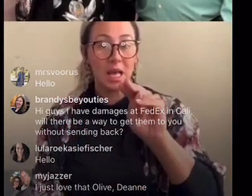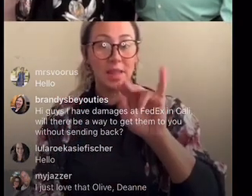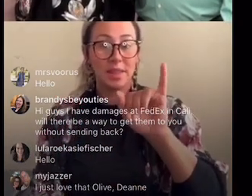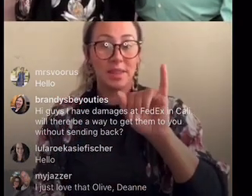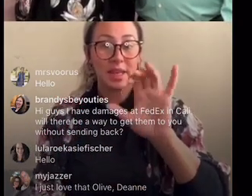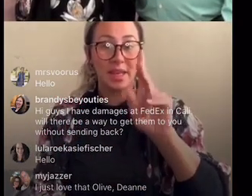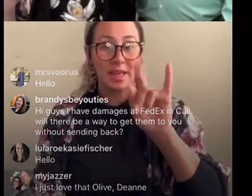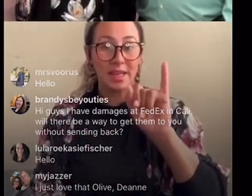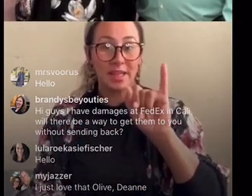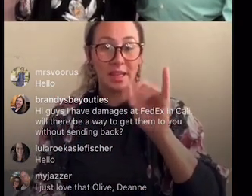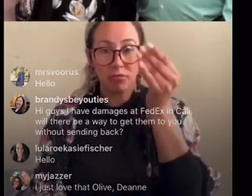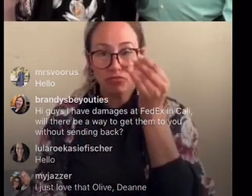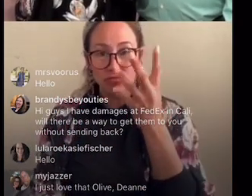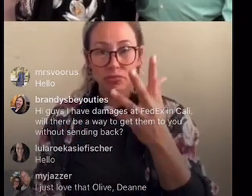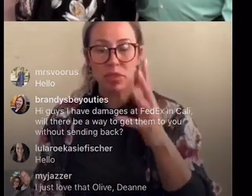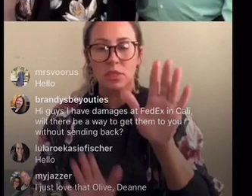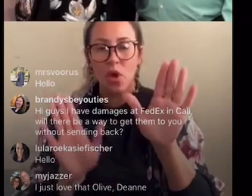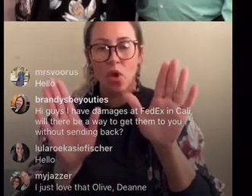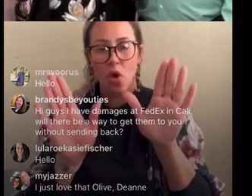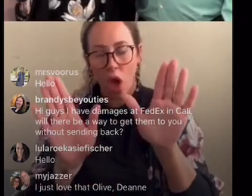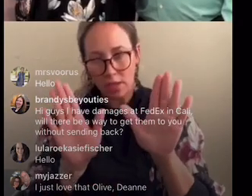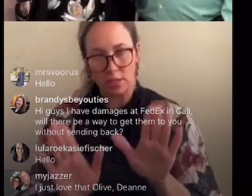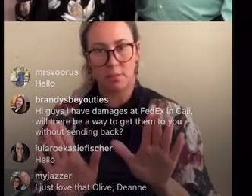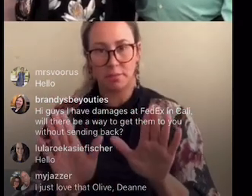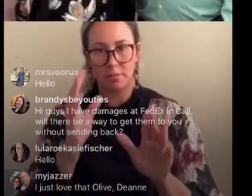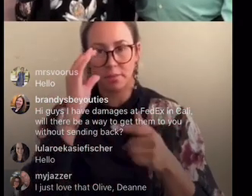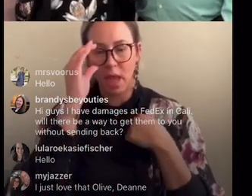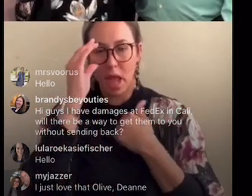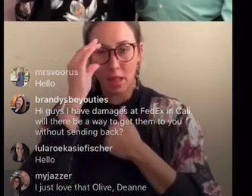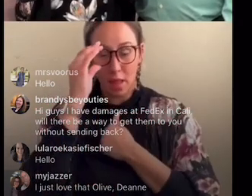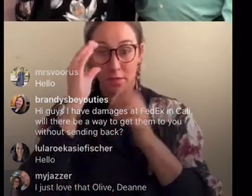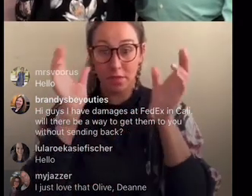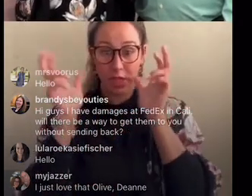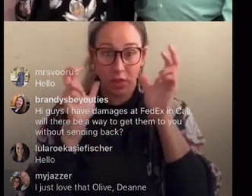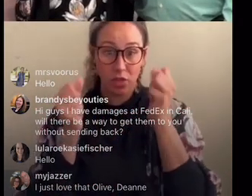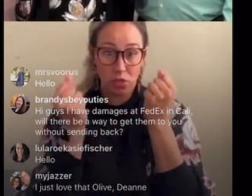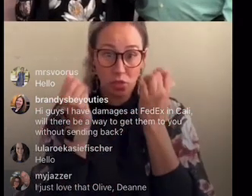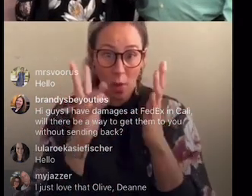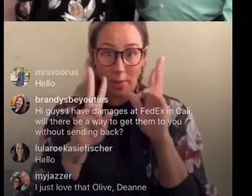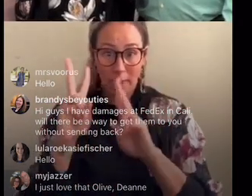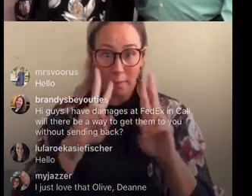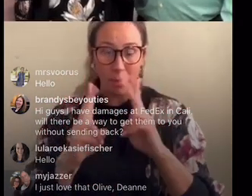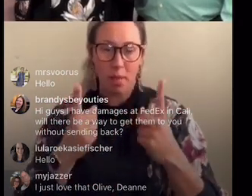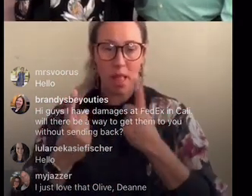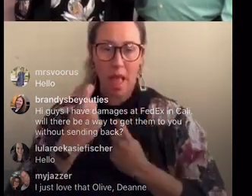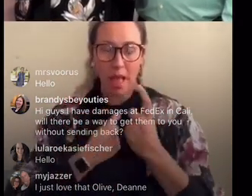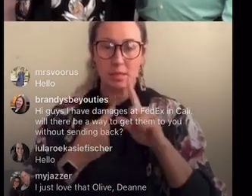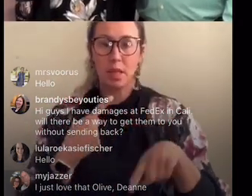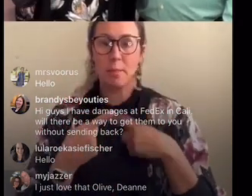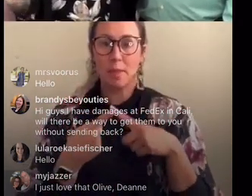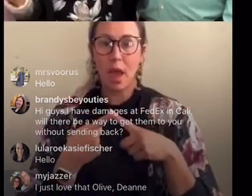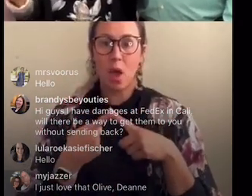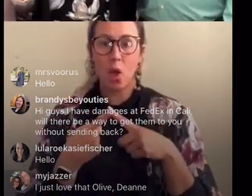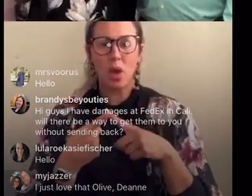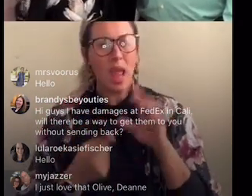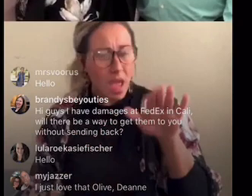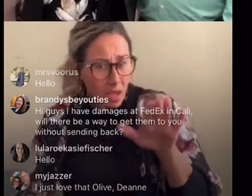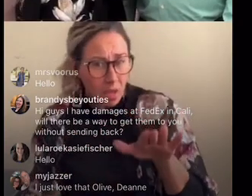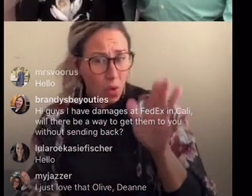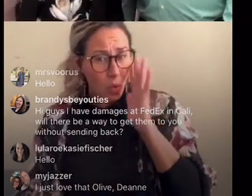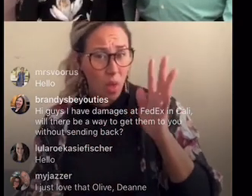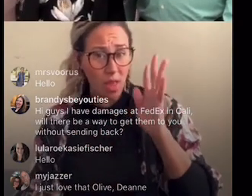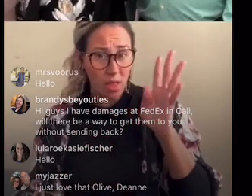awesome. I loved hearing so many people ask about, hey, are you coming up